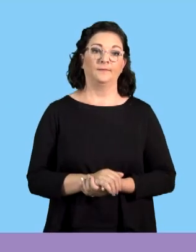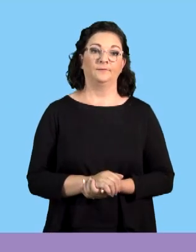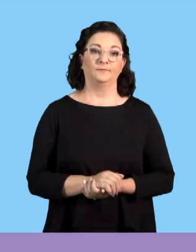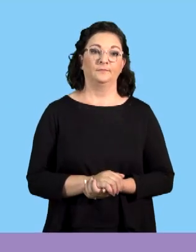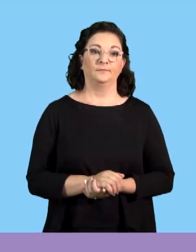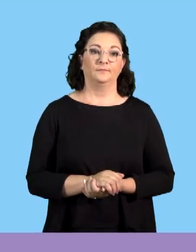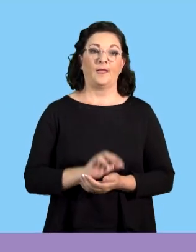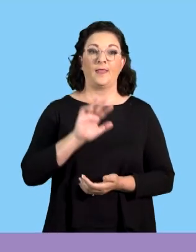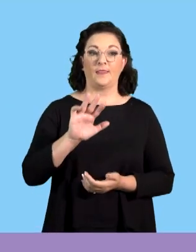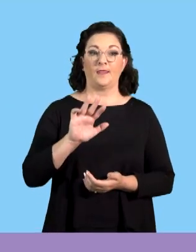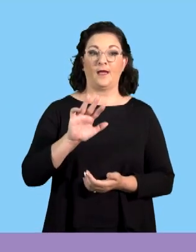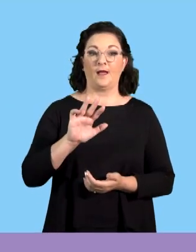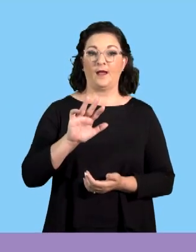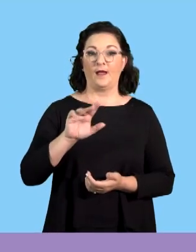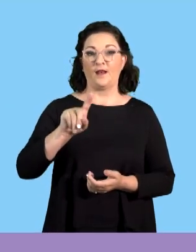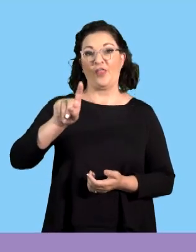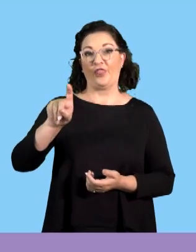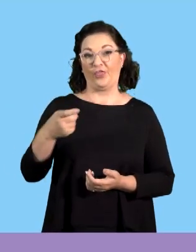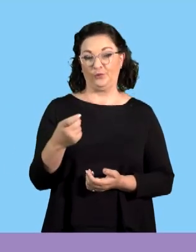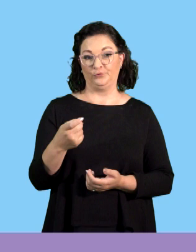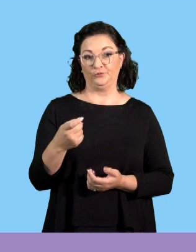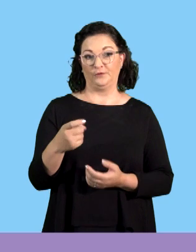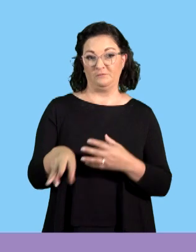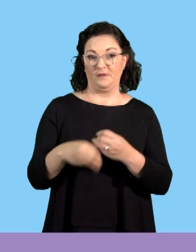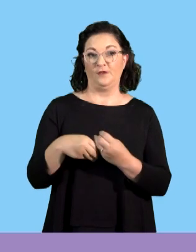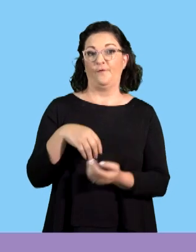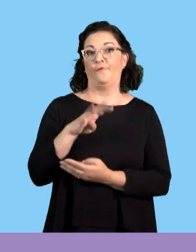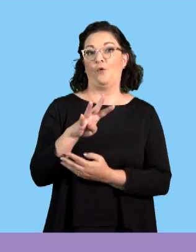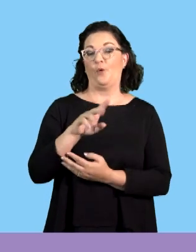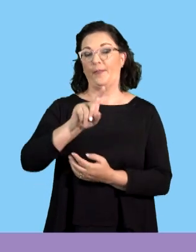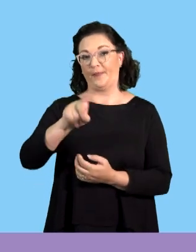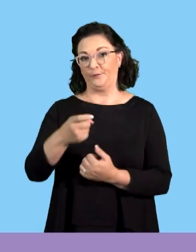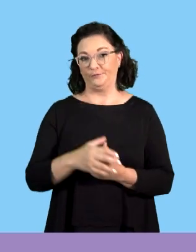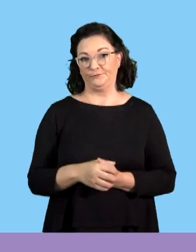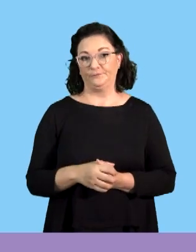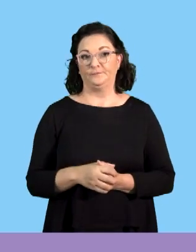let's do it. We have 9,000 plus 4,000,